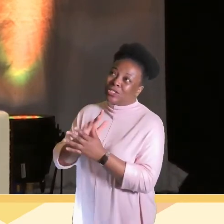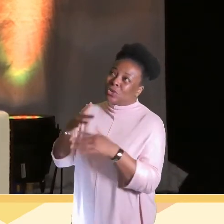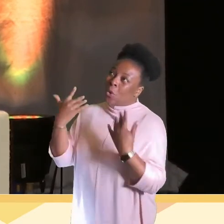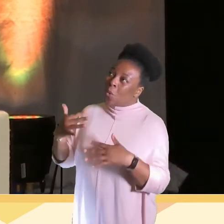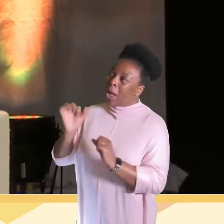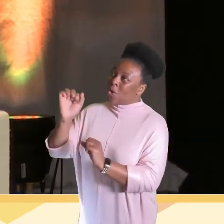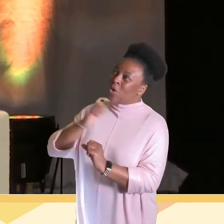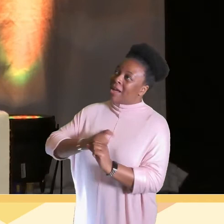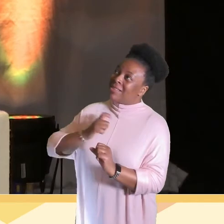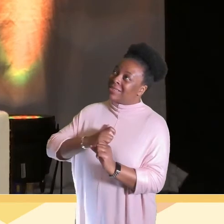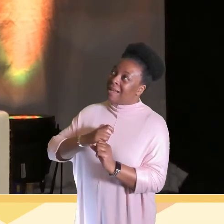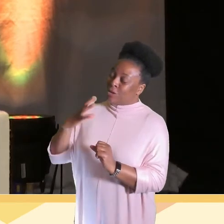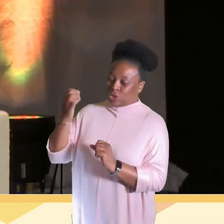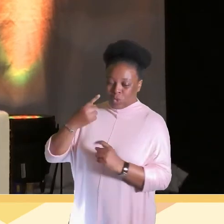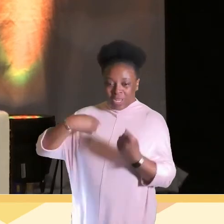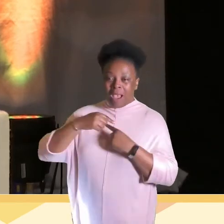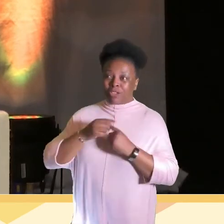speak your good news.